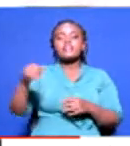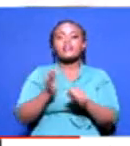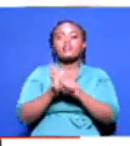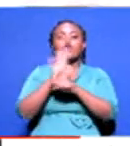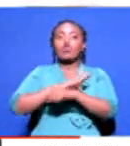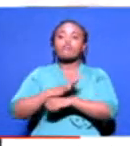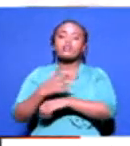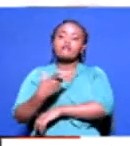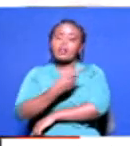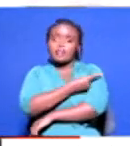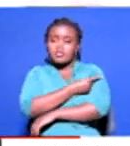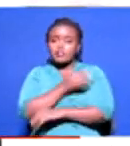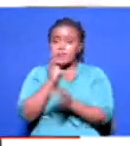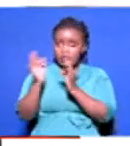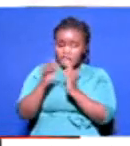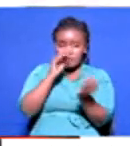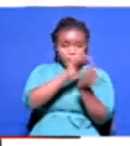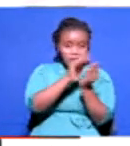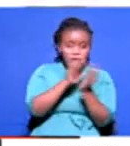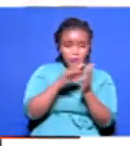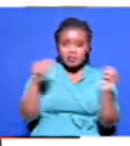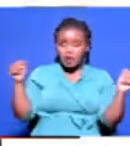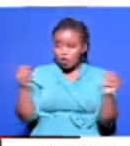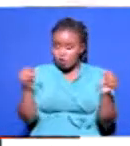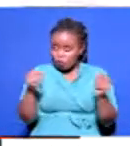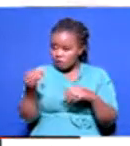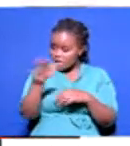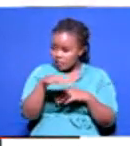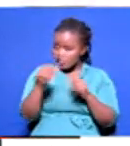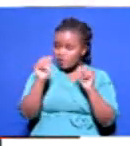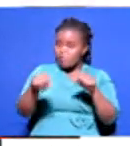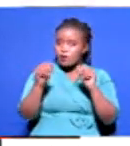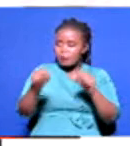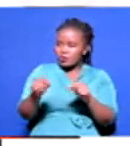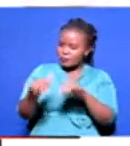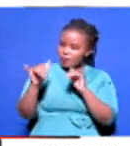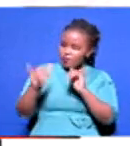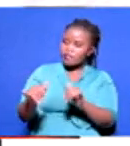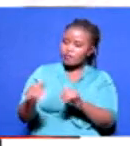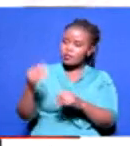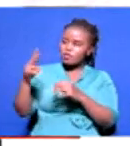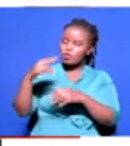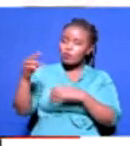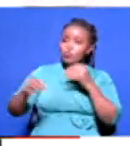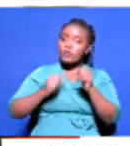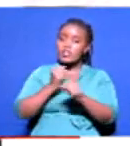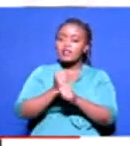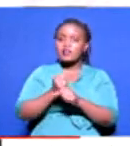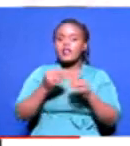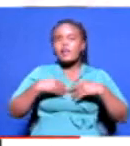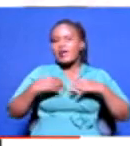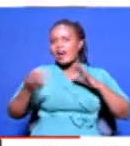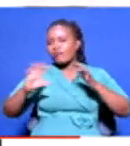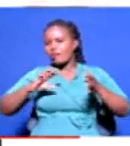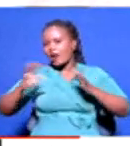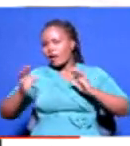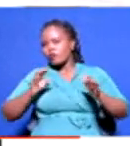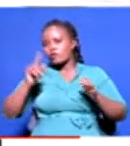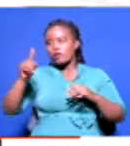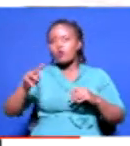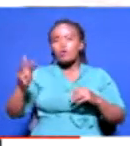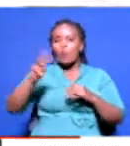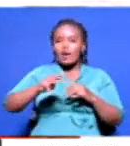frozen, the shelf life is 2 years. We had about 1 million doses that had been